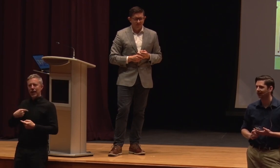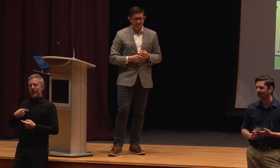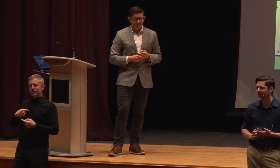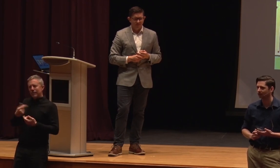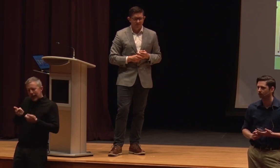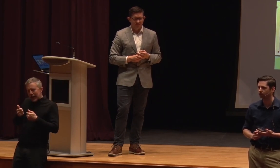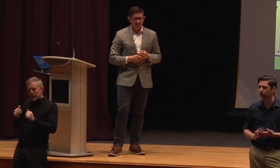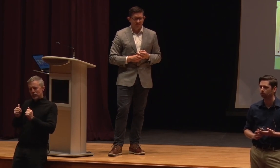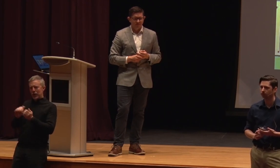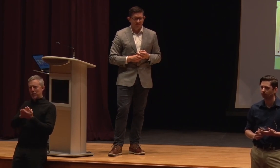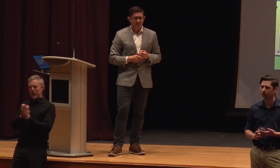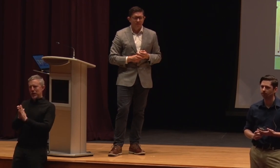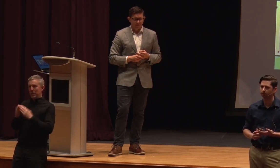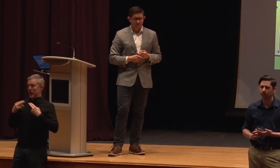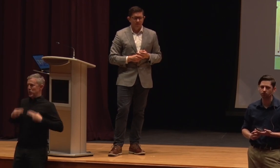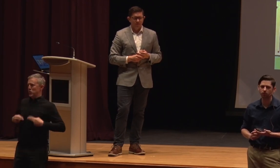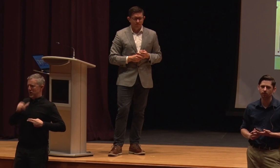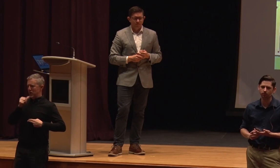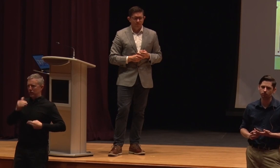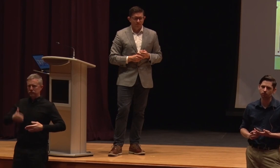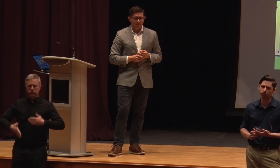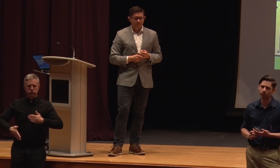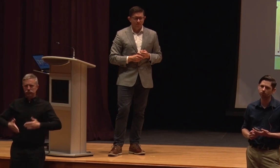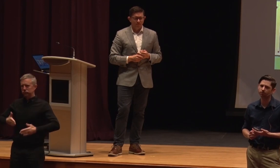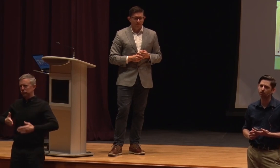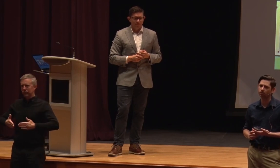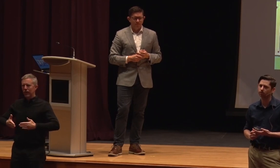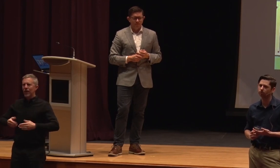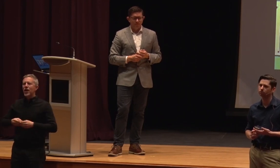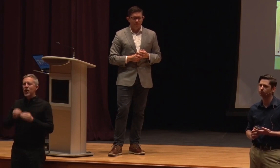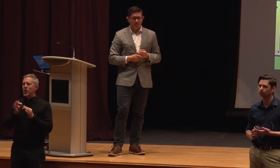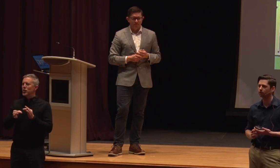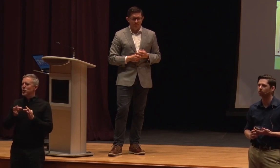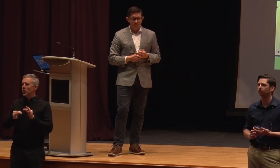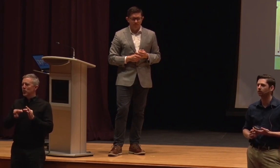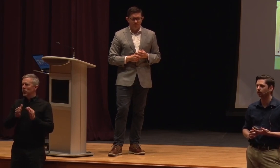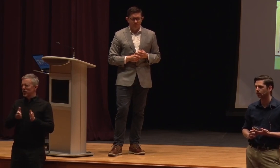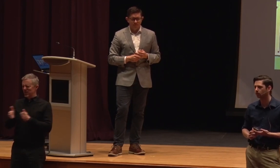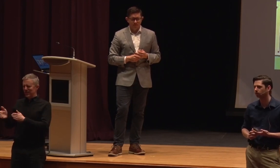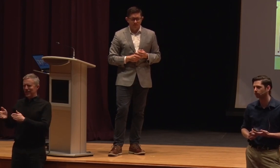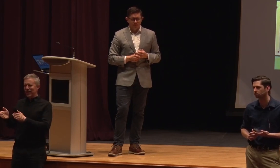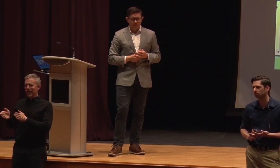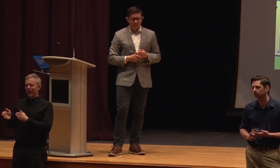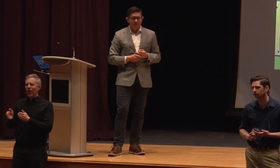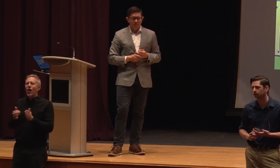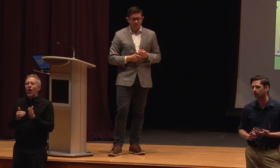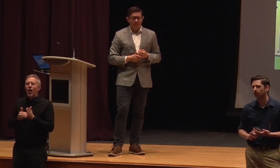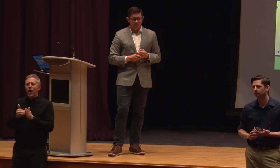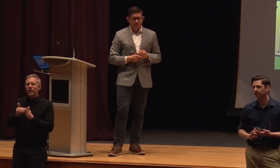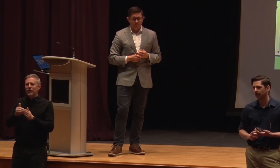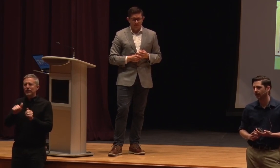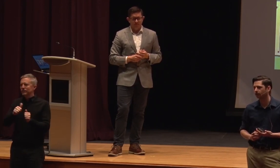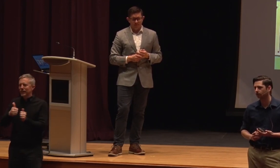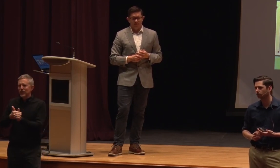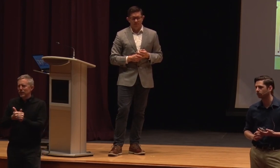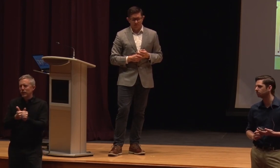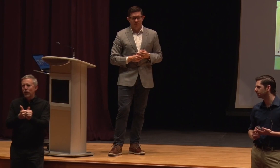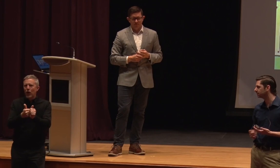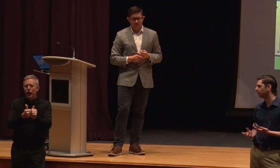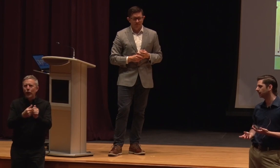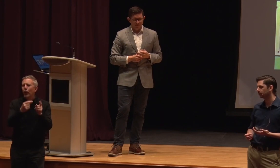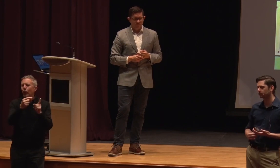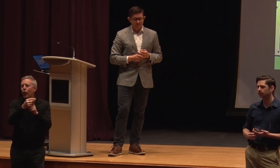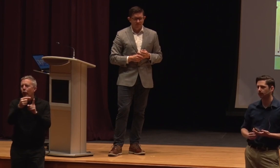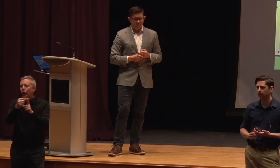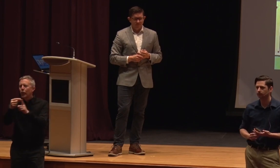robotic side of interpreting, because it's so easy for interpreters to fall into just following the letter of what's being said or what's